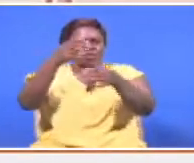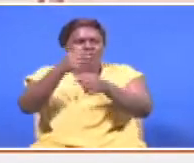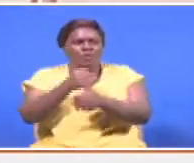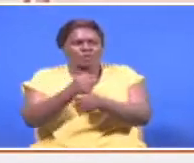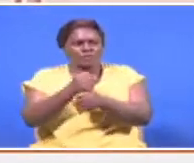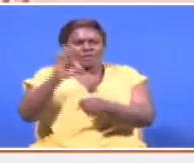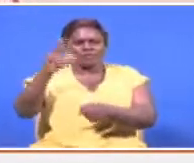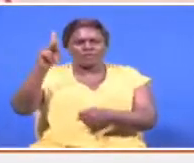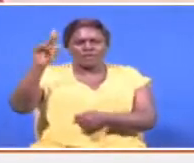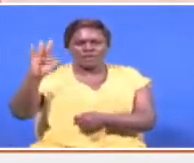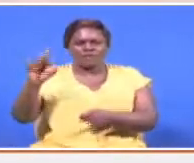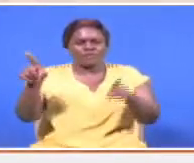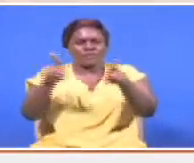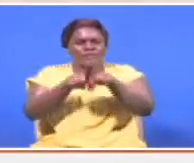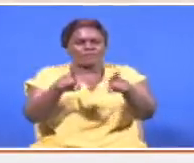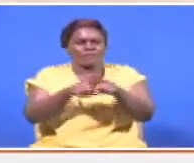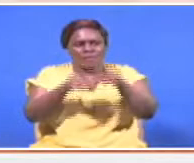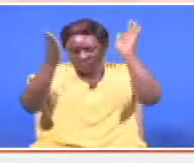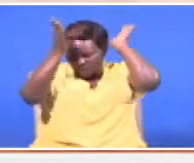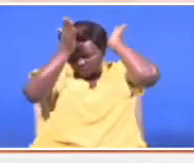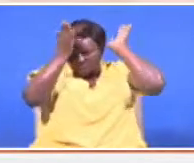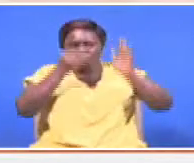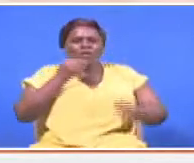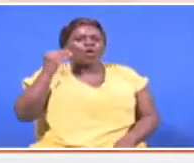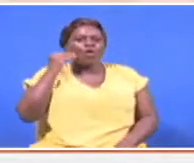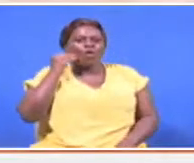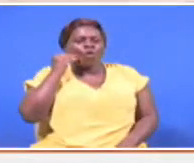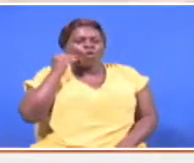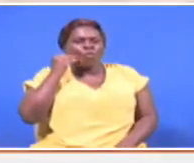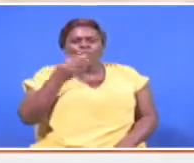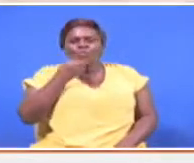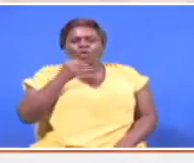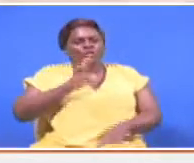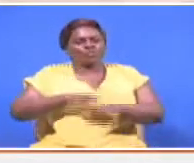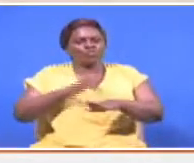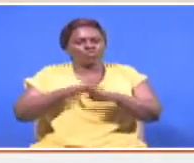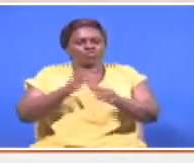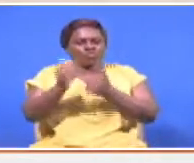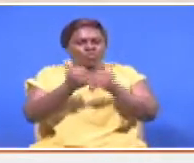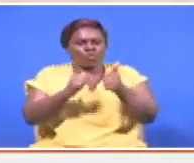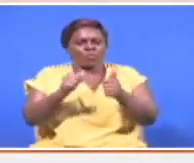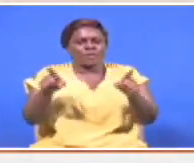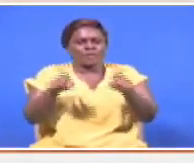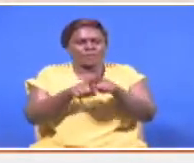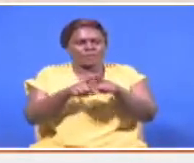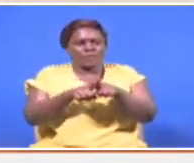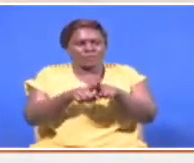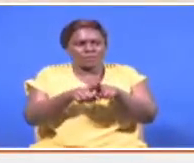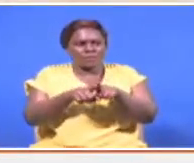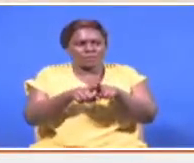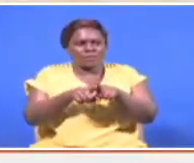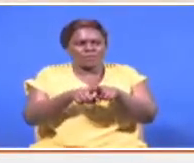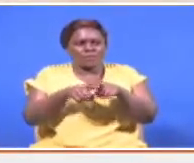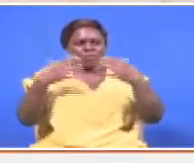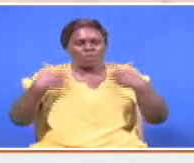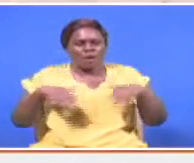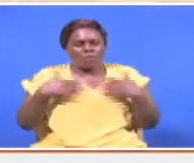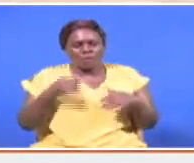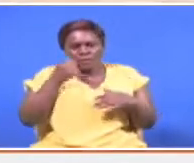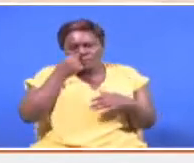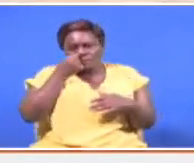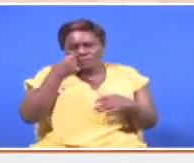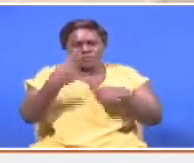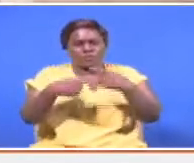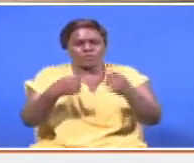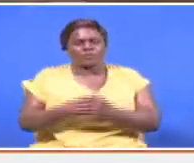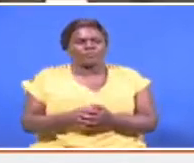to the FKF and also for Kakamega Homeboyz for giving us a really good game. I think, obviously, it's still, you know, it's a glamorous preseason game. Let's call it